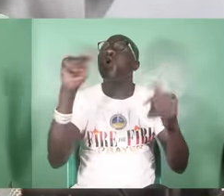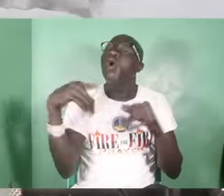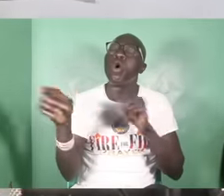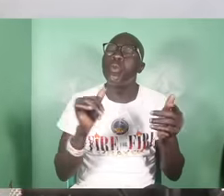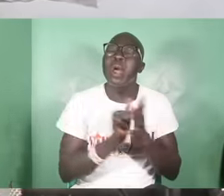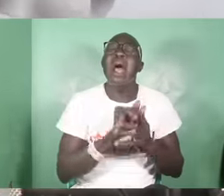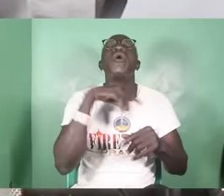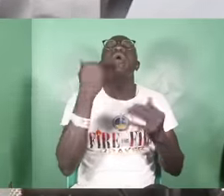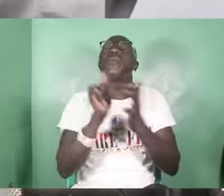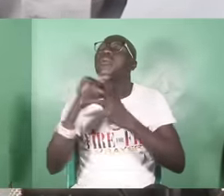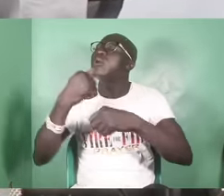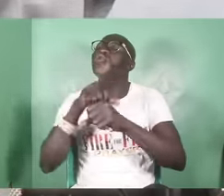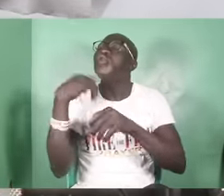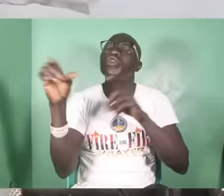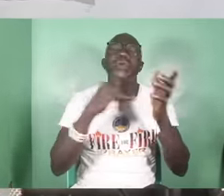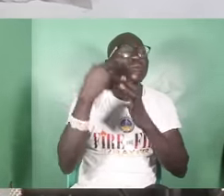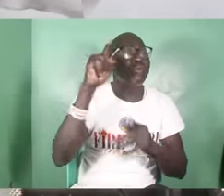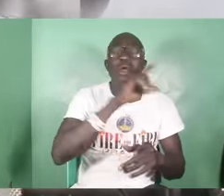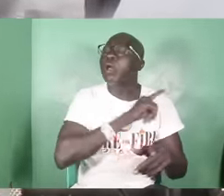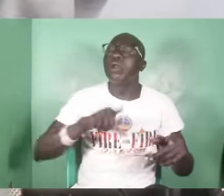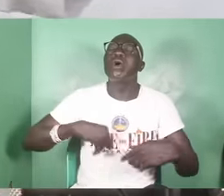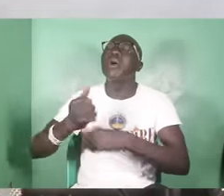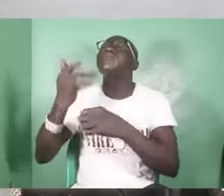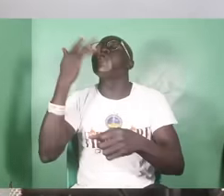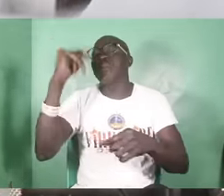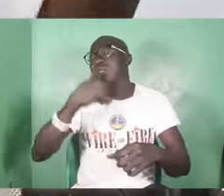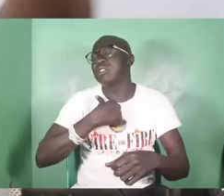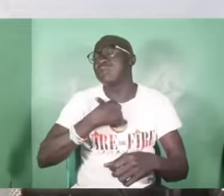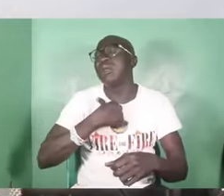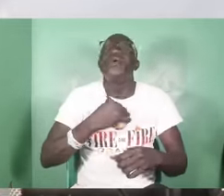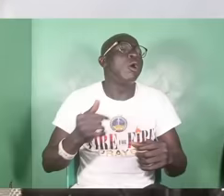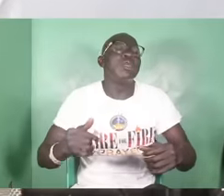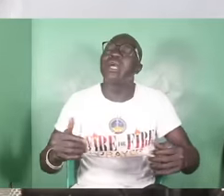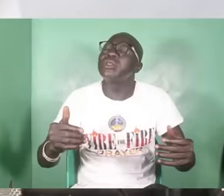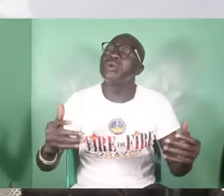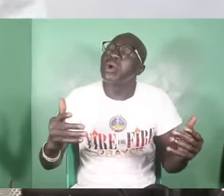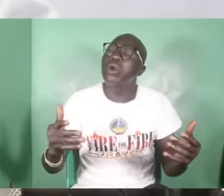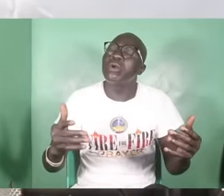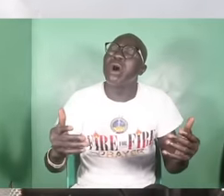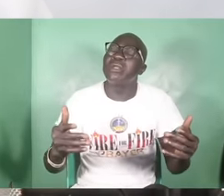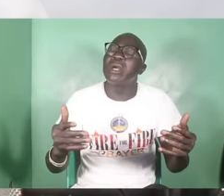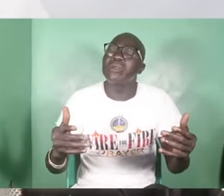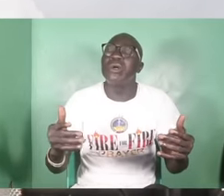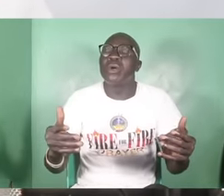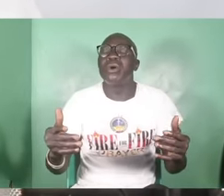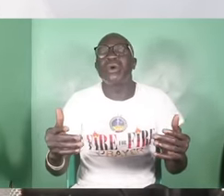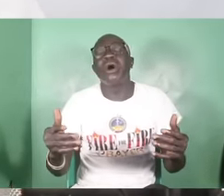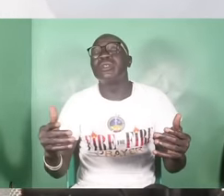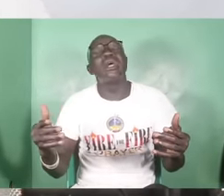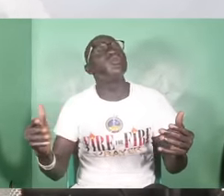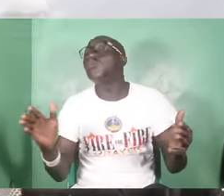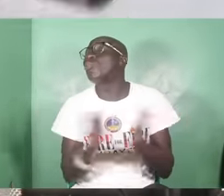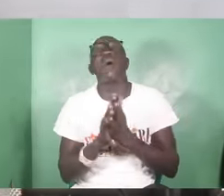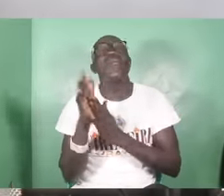bi ni pe ta ni ba mi se. That they will make you give. Oluwa wa ya me na. Come and surprise. Oh ya. Wa. Oluwa Jesus. Oluwa Jesus.